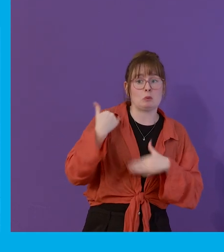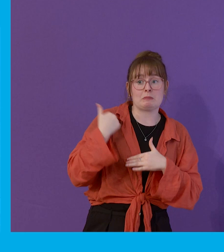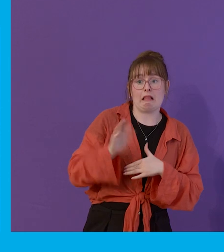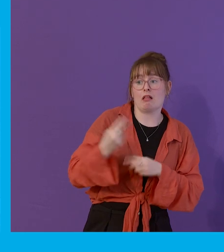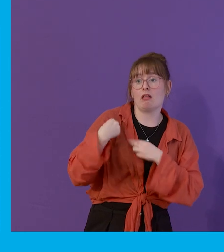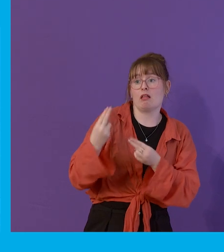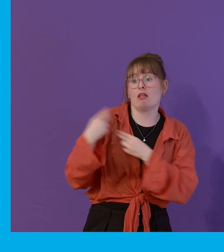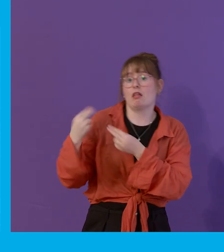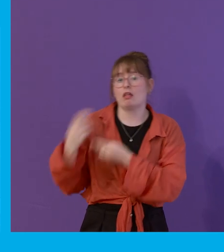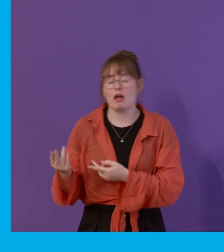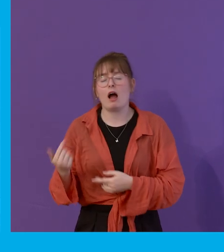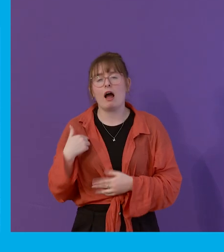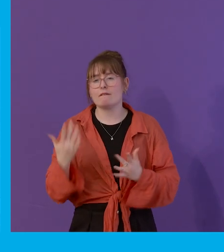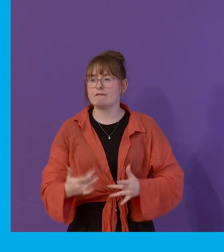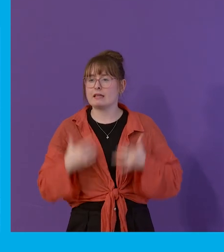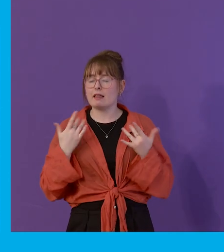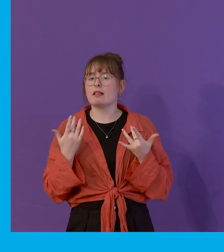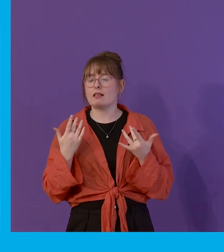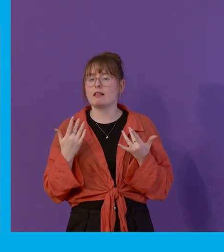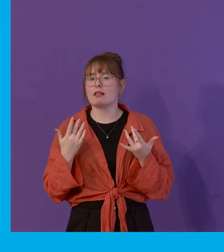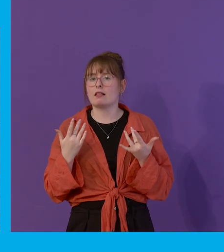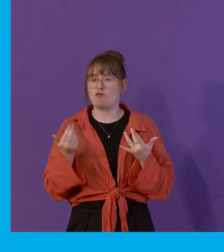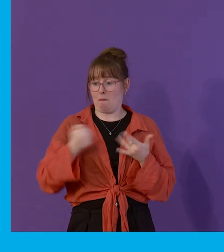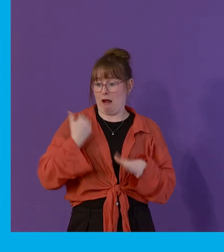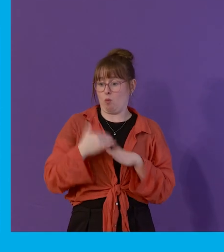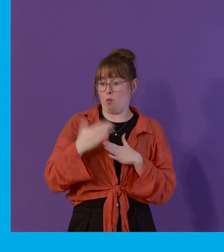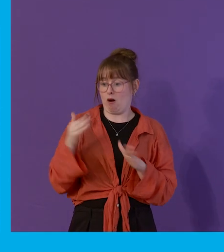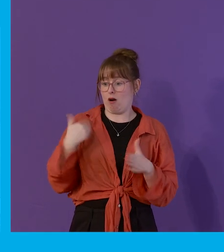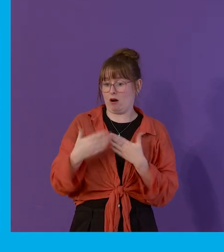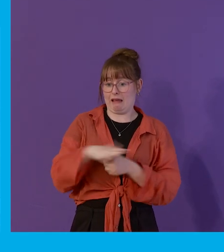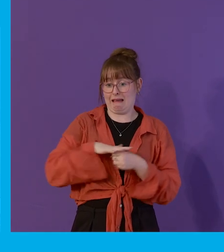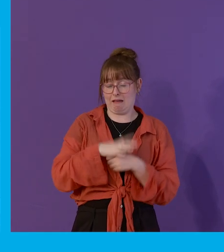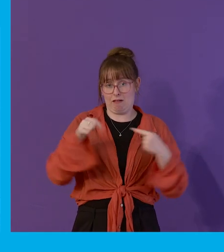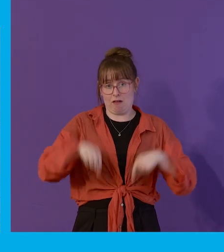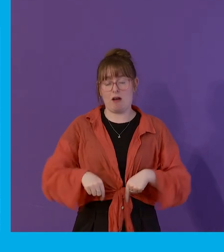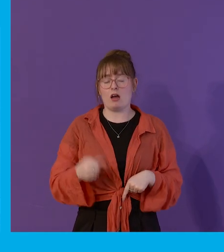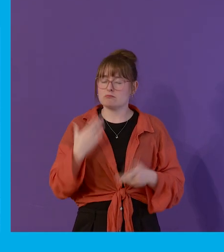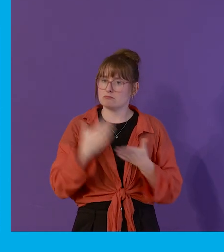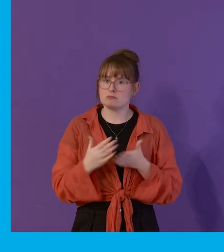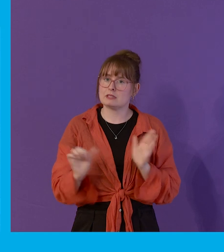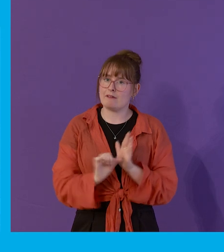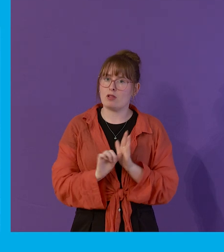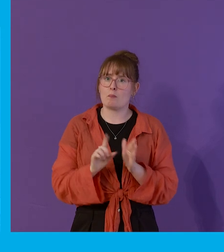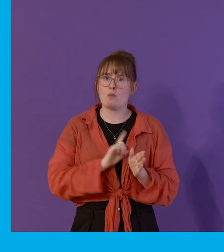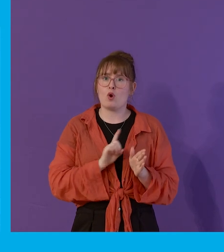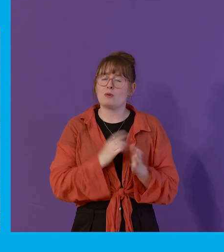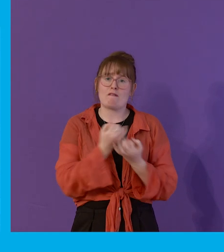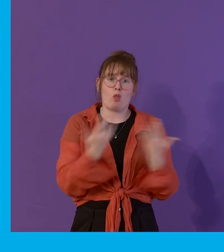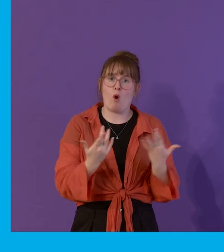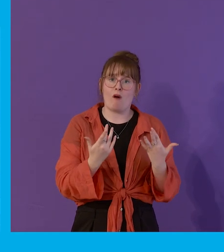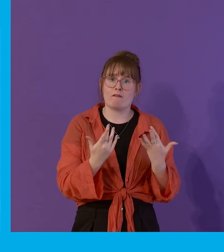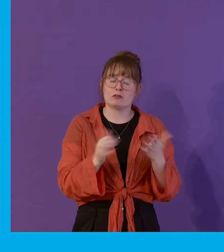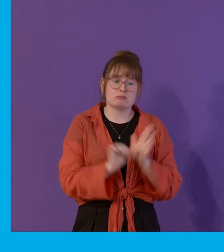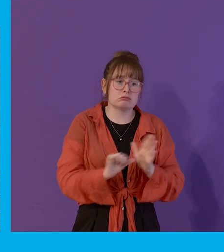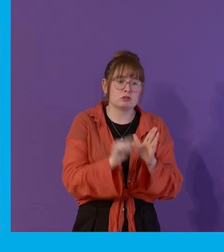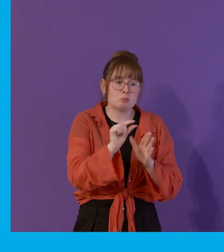that. I do have a sense from my work here that it's challenging because we're busy firefighting, and